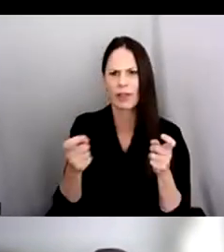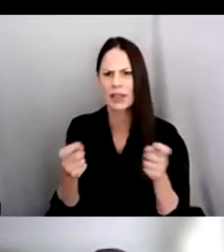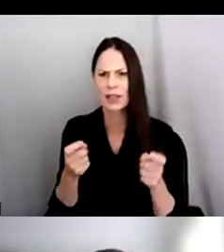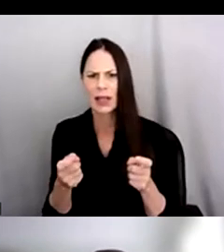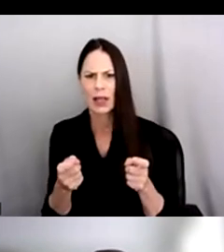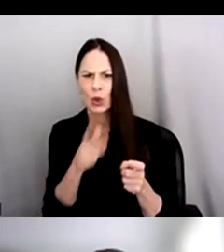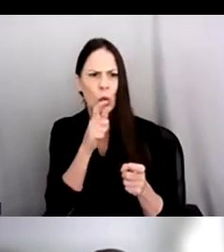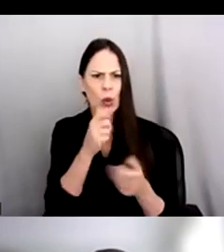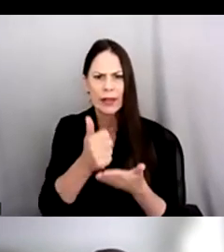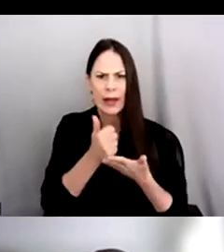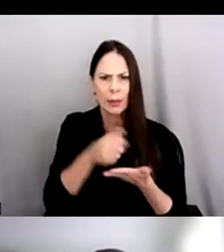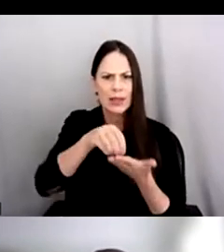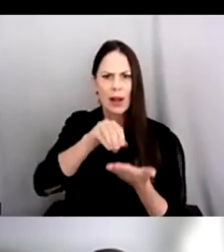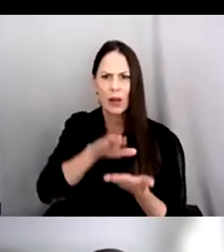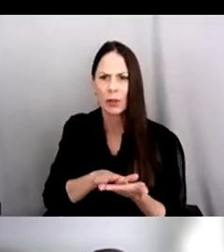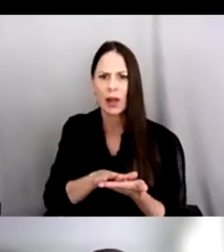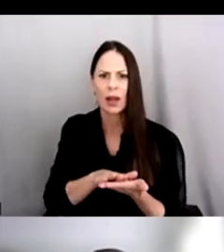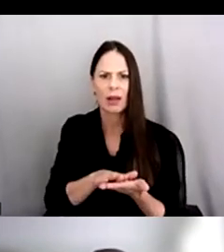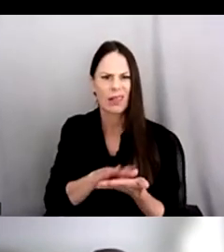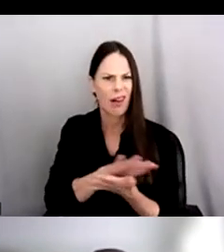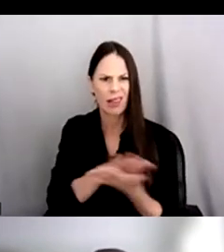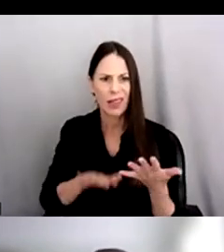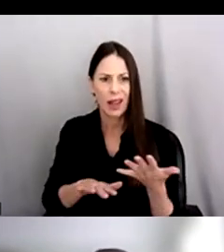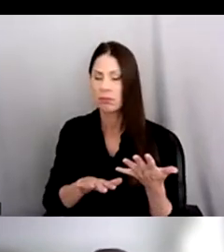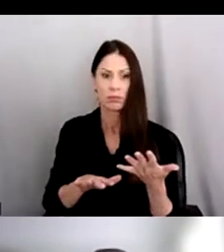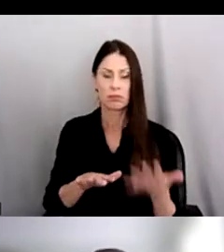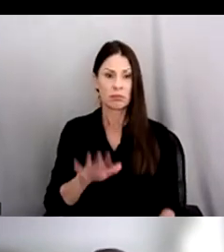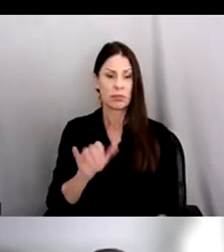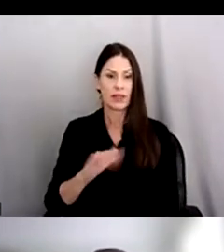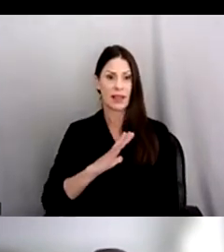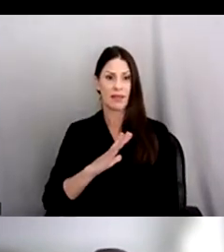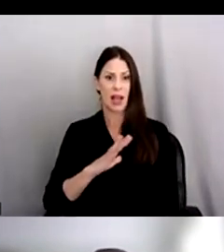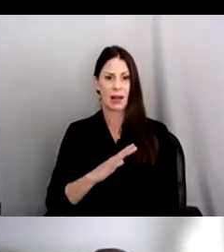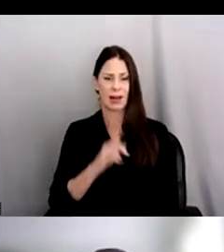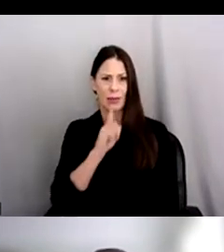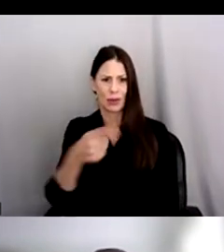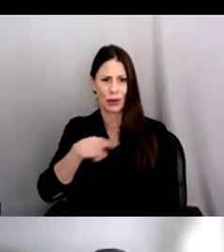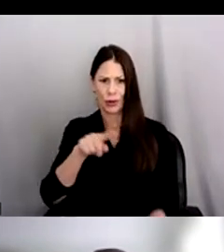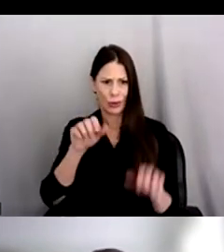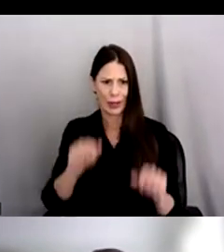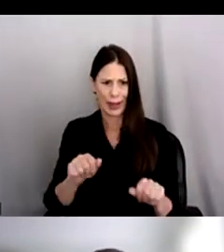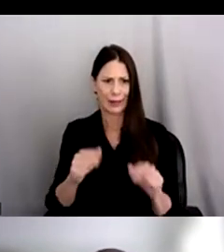document, right? Which is totally fine. I'm sure you folks can figure that piece out. I just